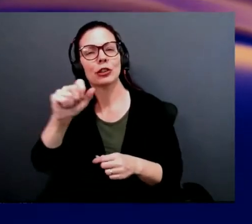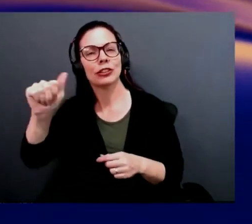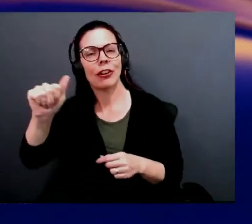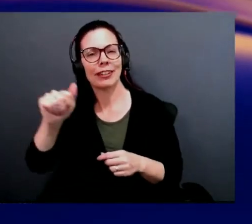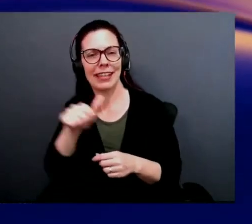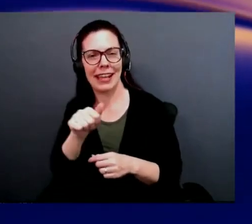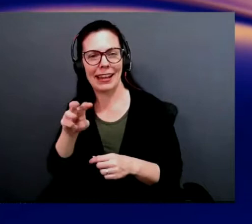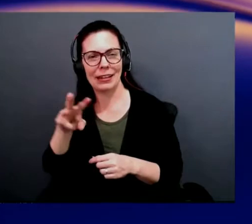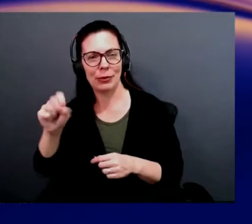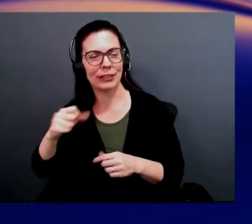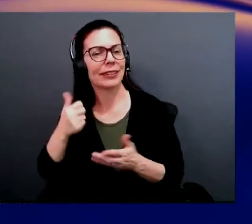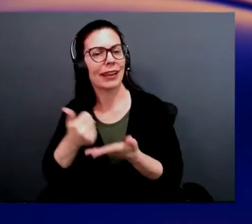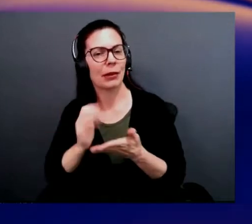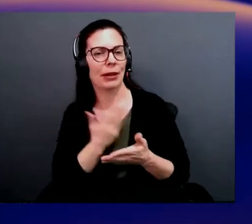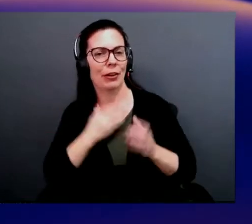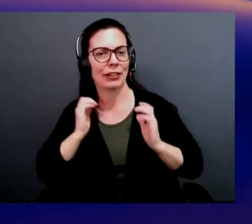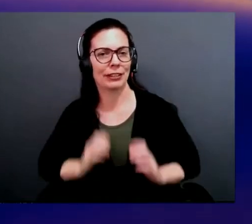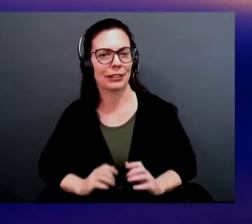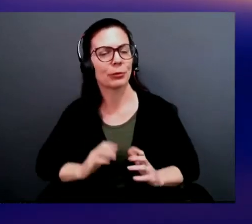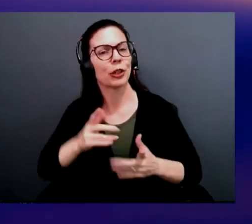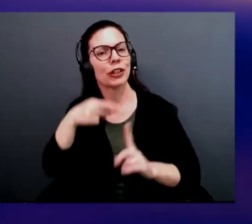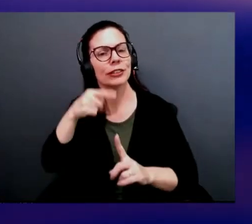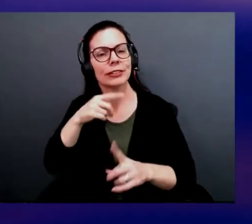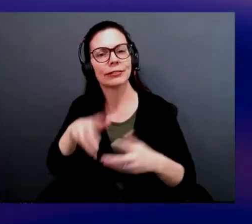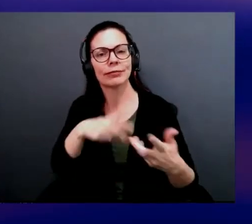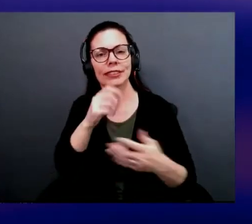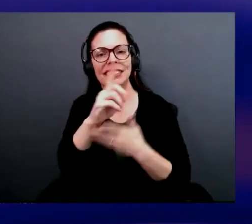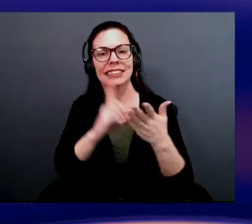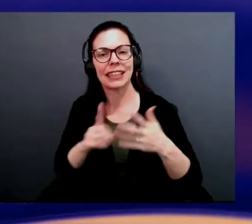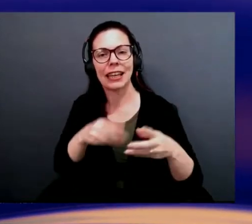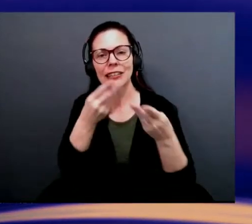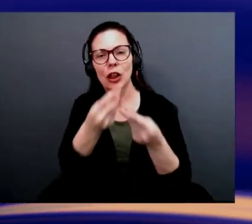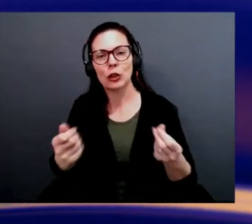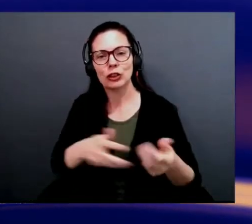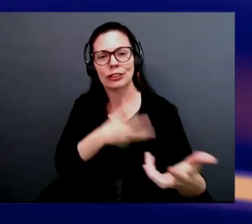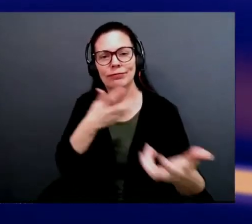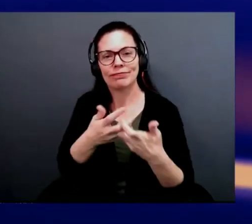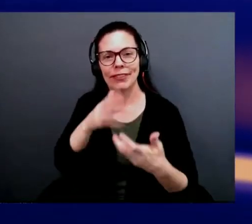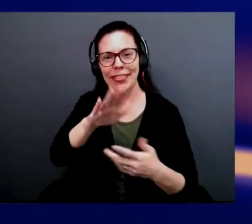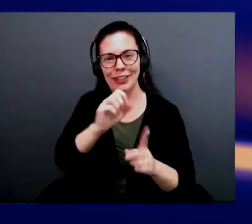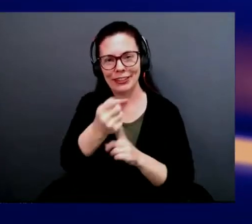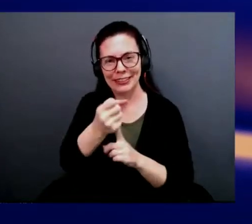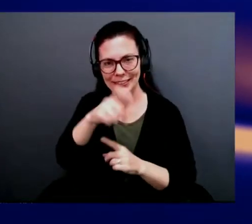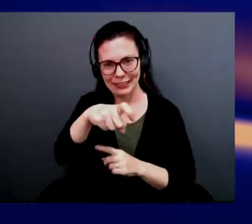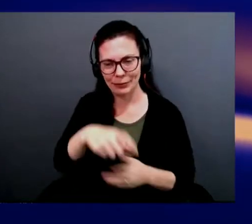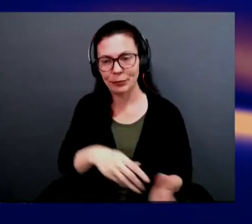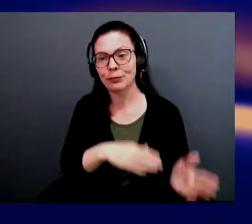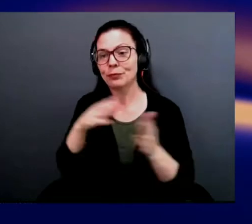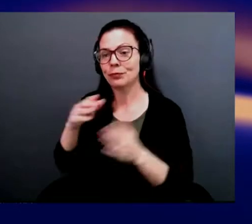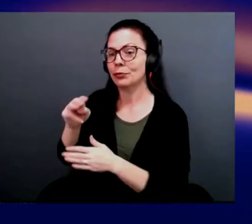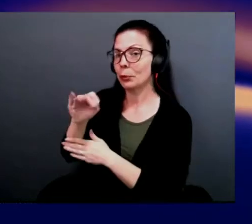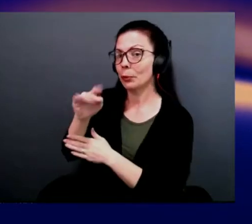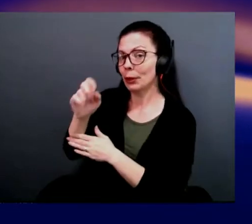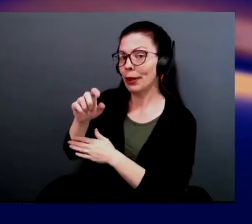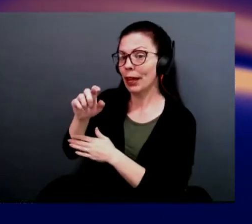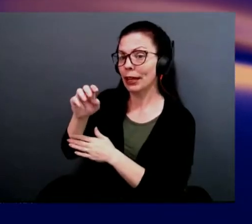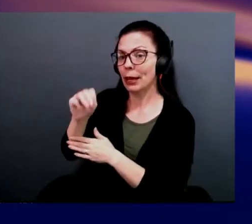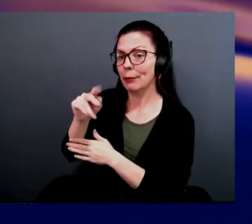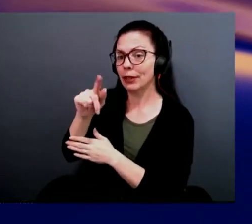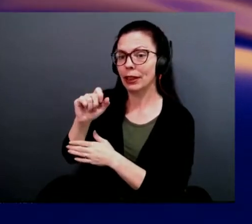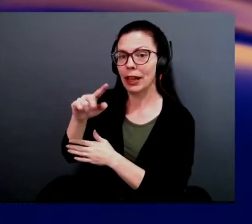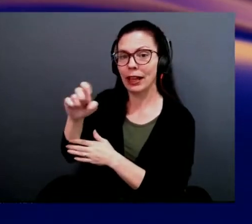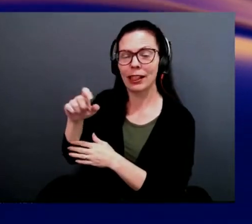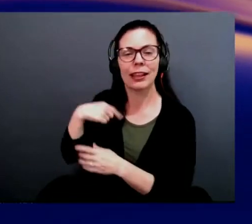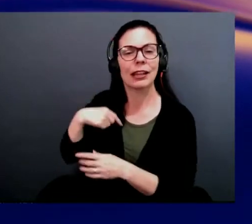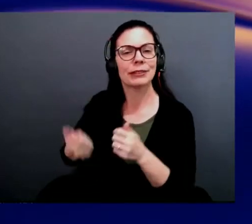customers design solutions that fit their use cases. And hi, I'm Michael Blyle. I'm a senior learning product manager